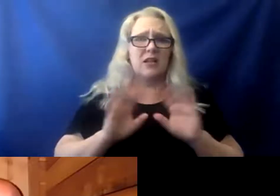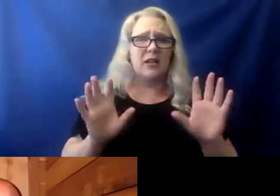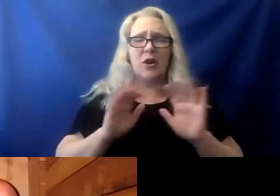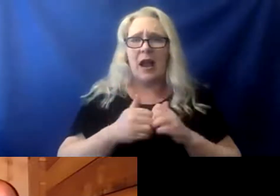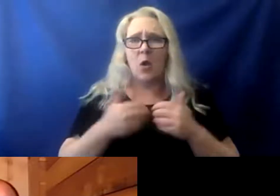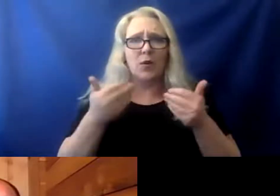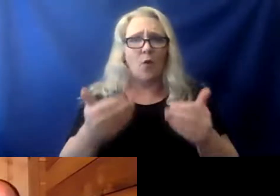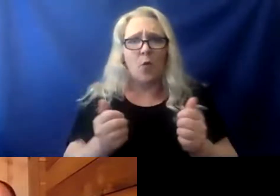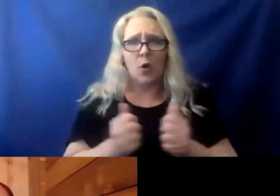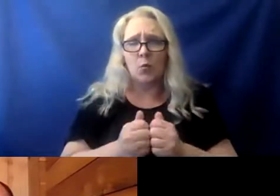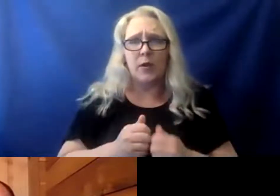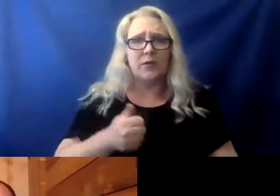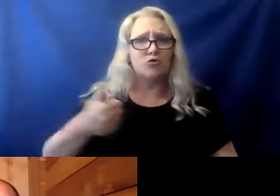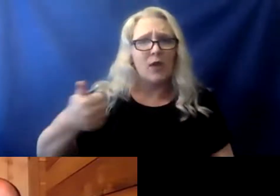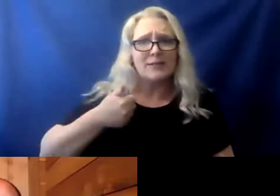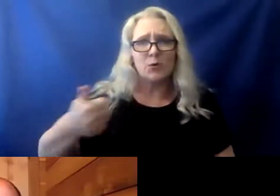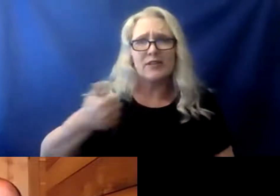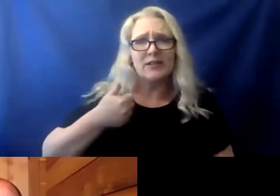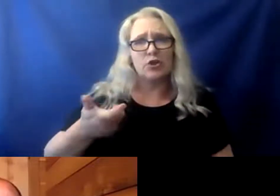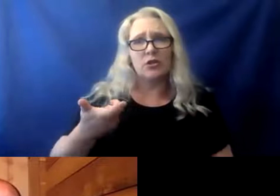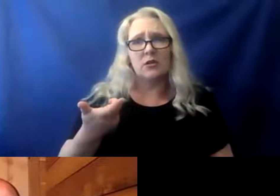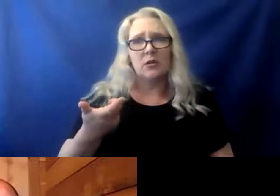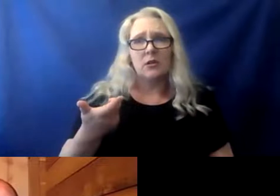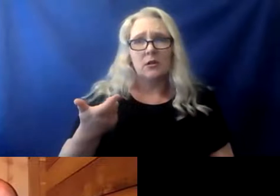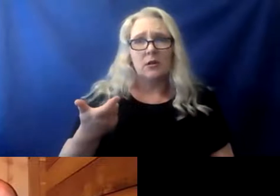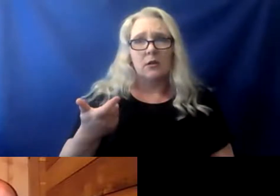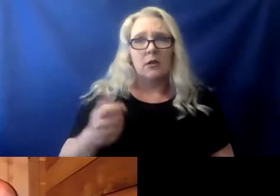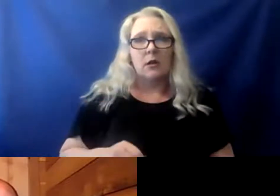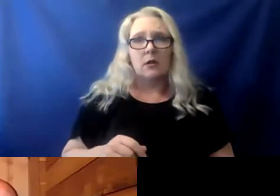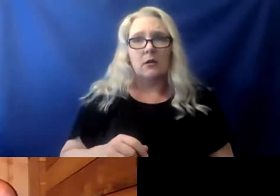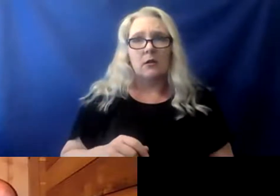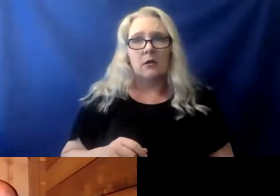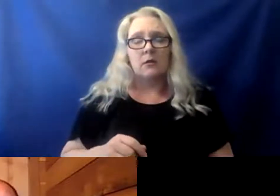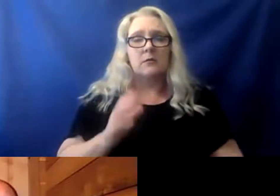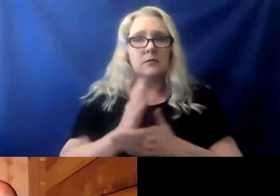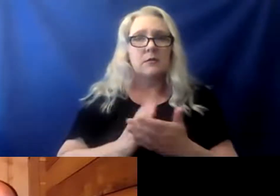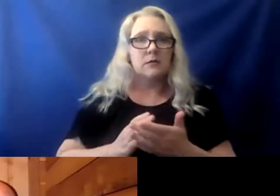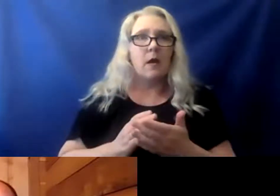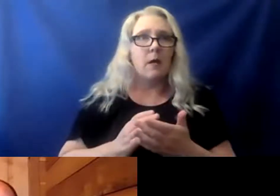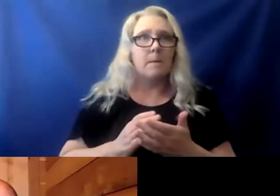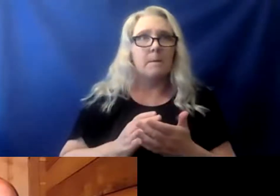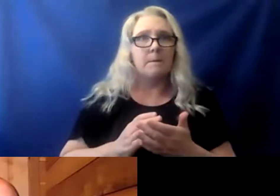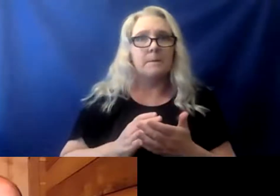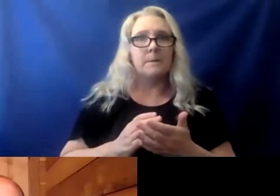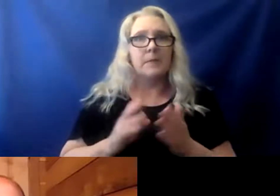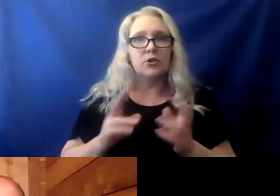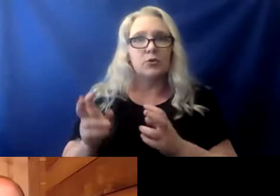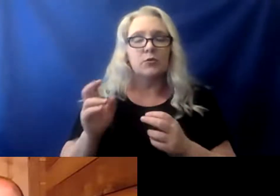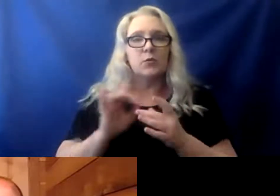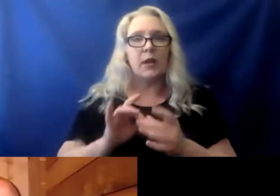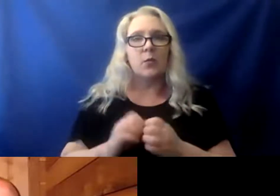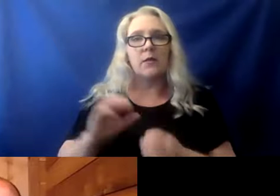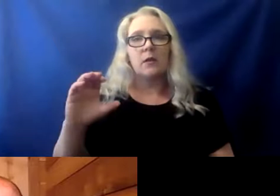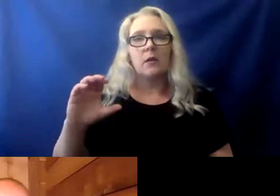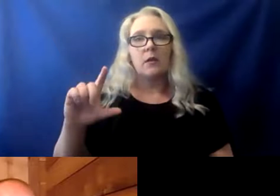transportation. 2 other areas where this has come up is climate change came out as an important part of our process as we lived through